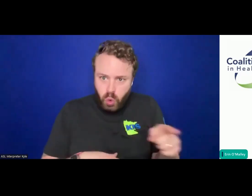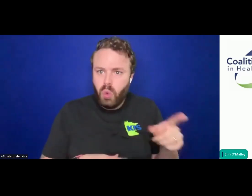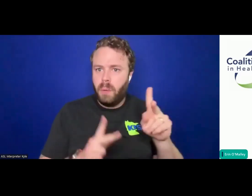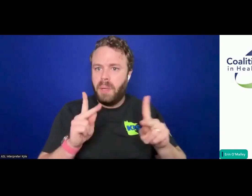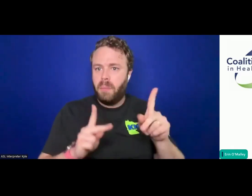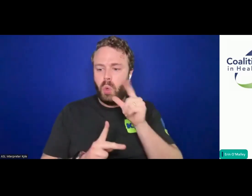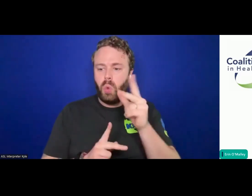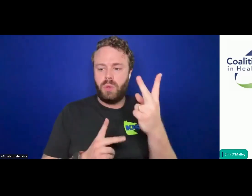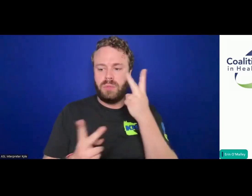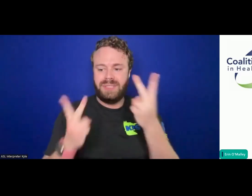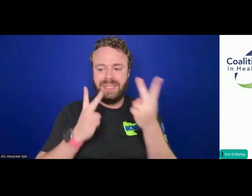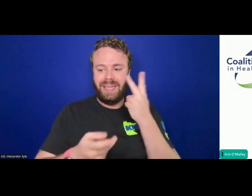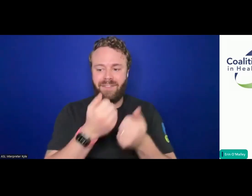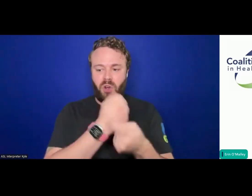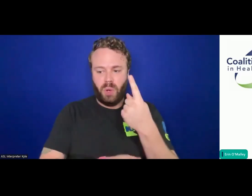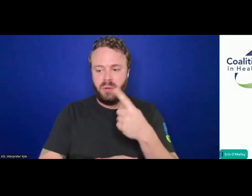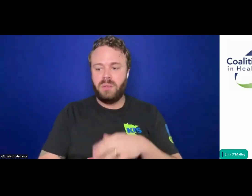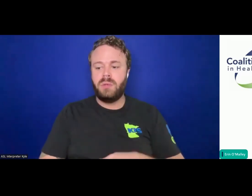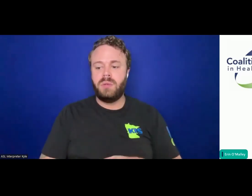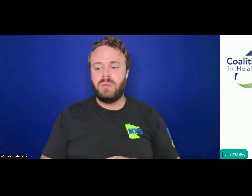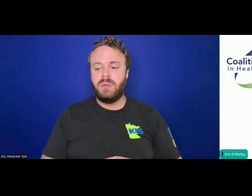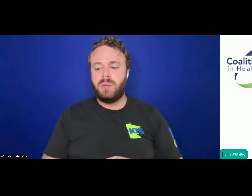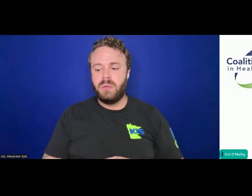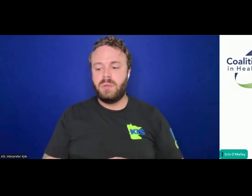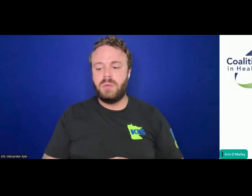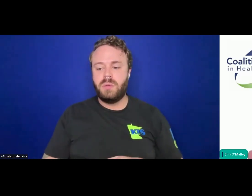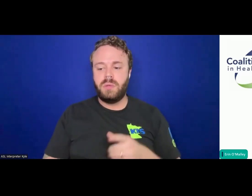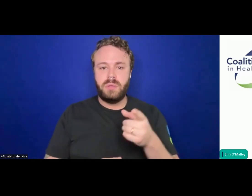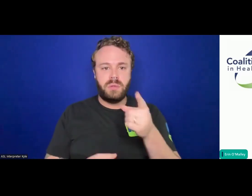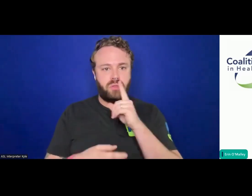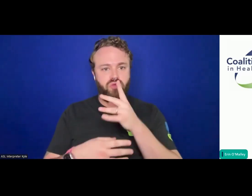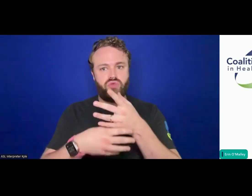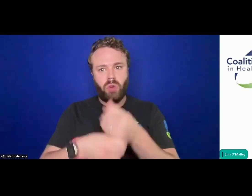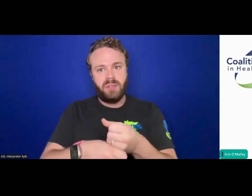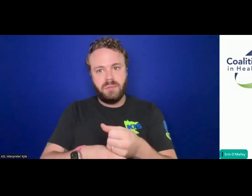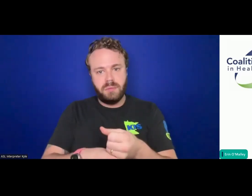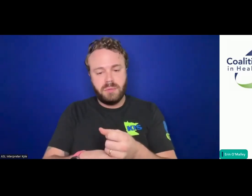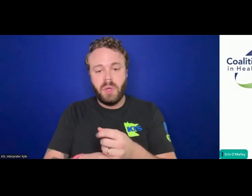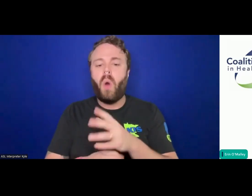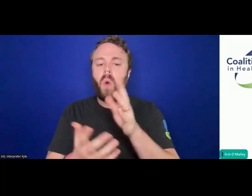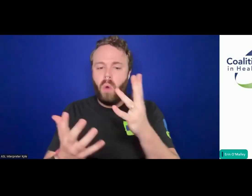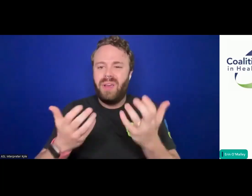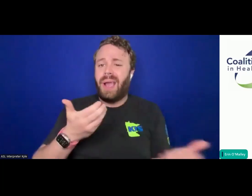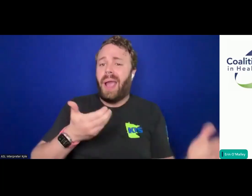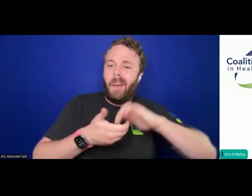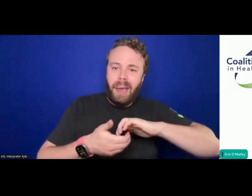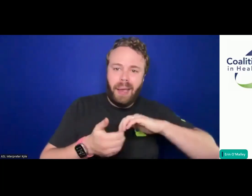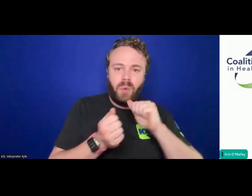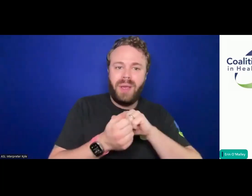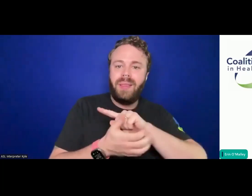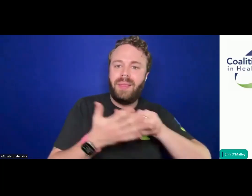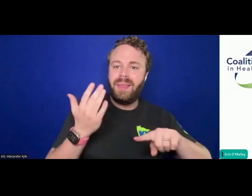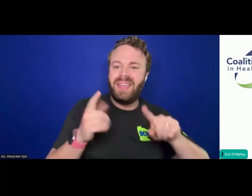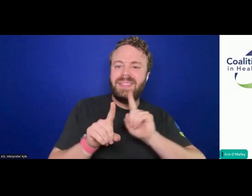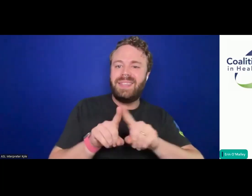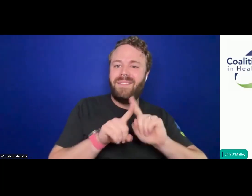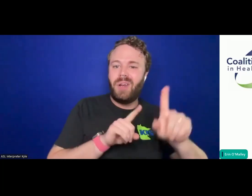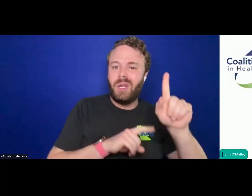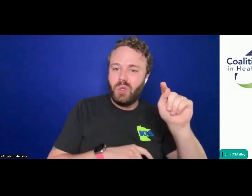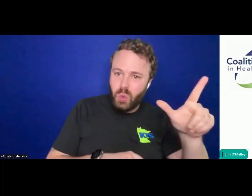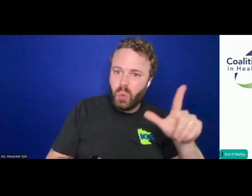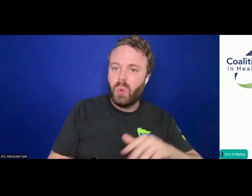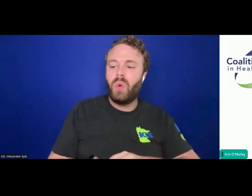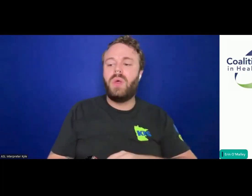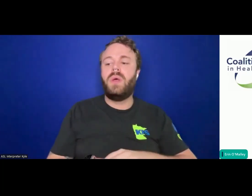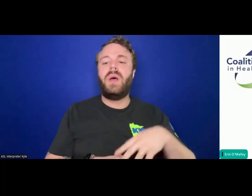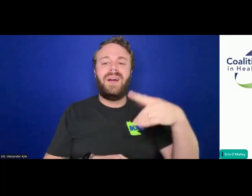our trusted messenger. And so in combination with the tools that we've talked about today, with an understanding of the